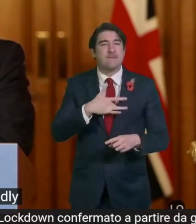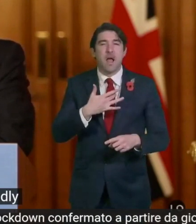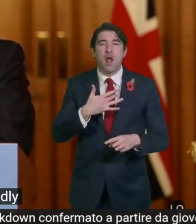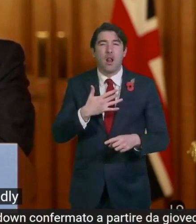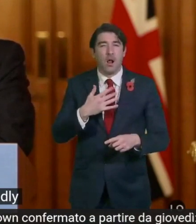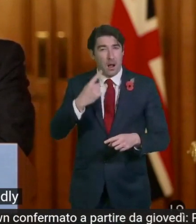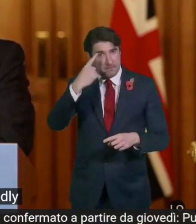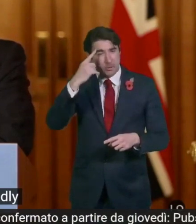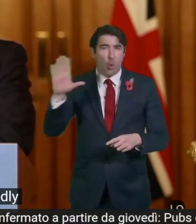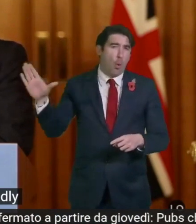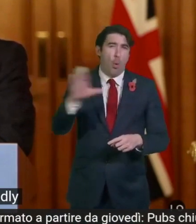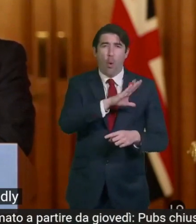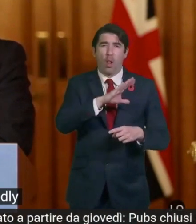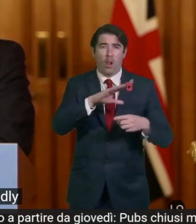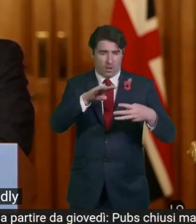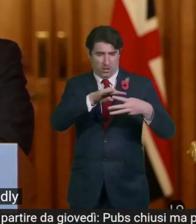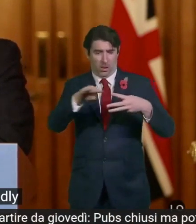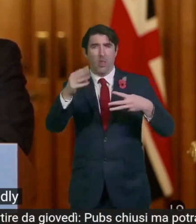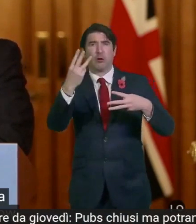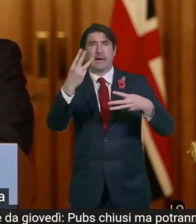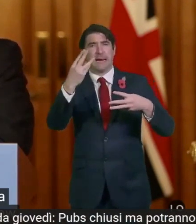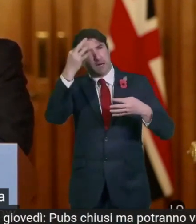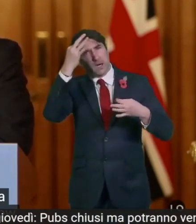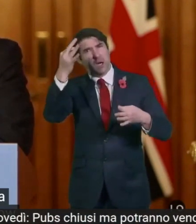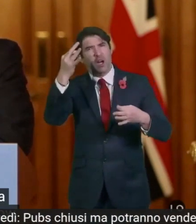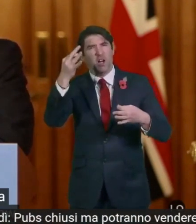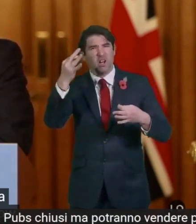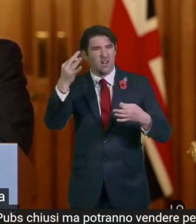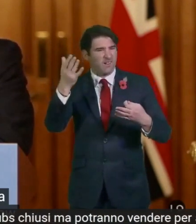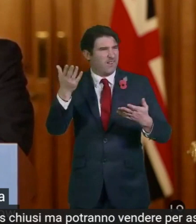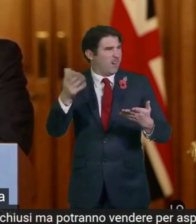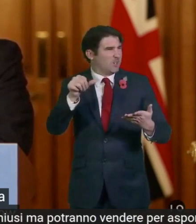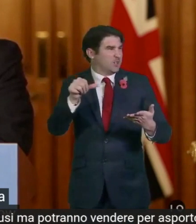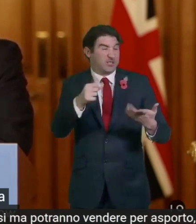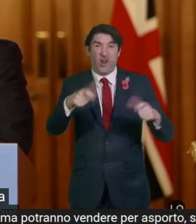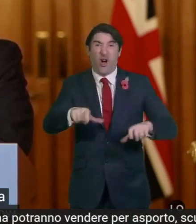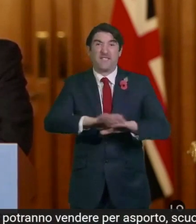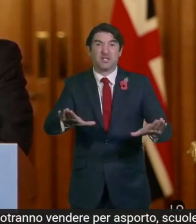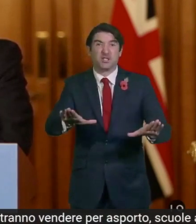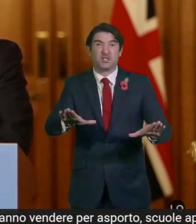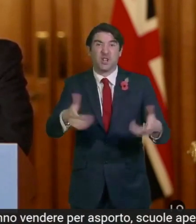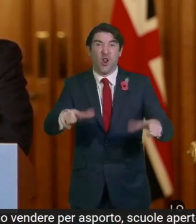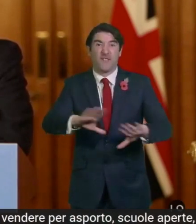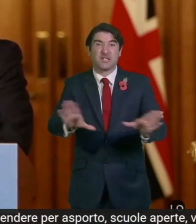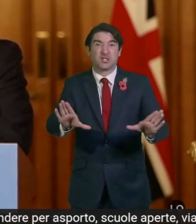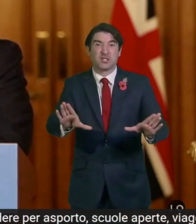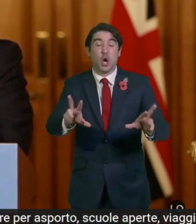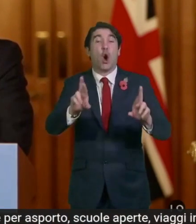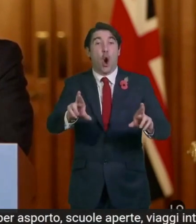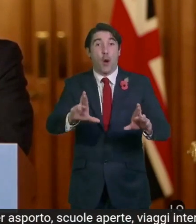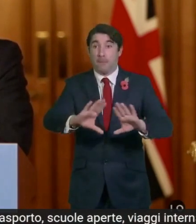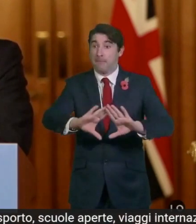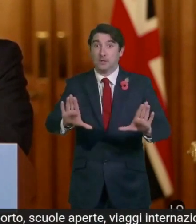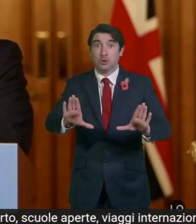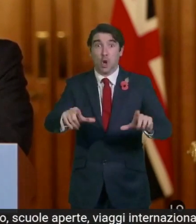most badly affected areas. And so you have to take a judgment, and we have to try now to